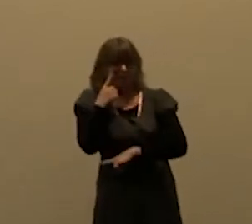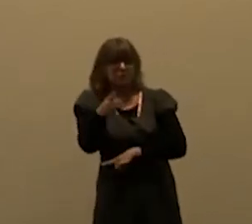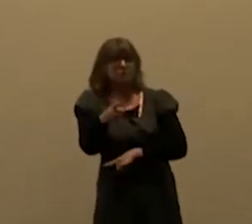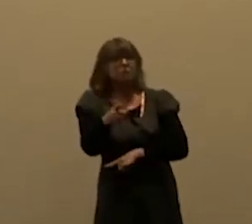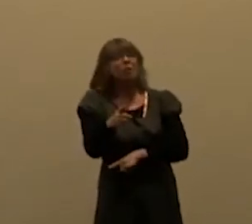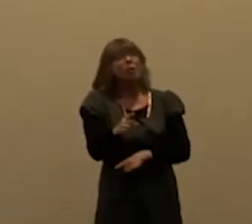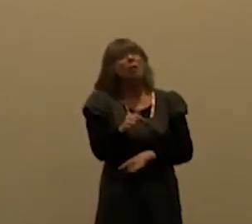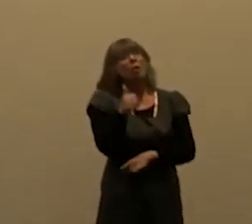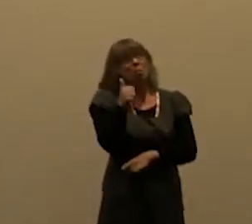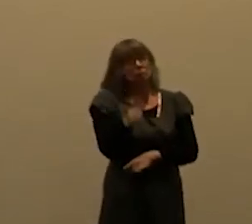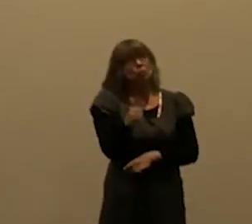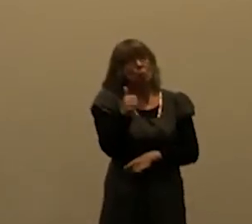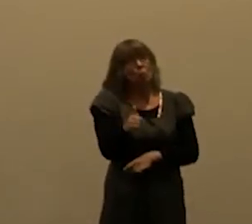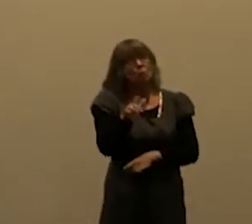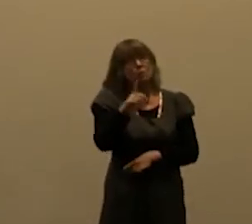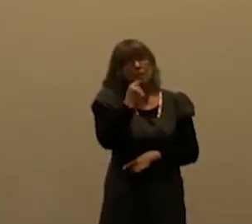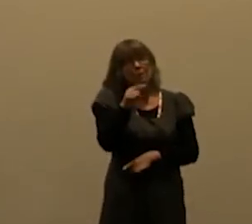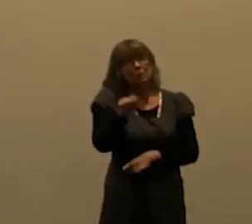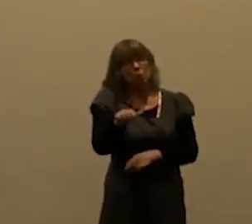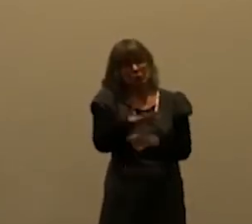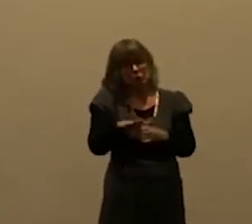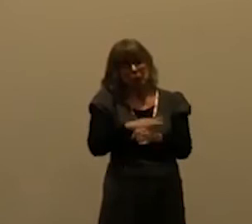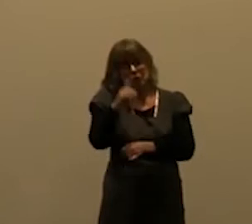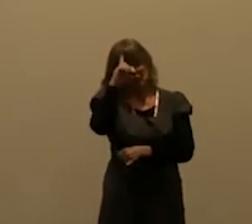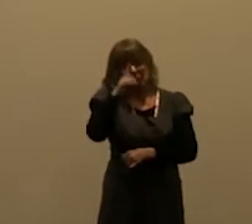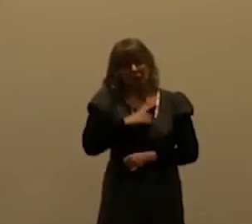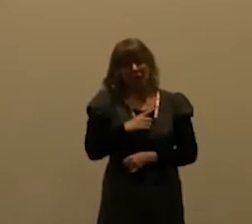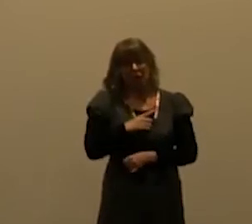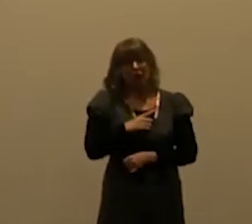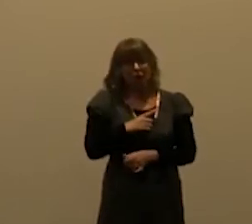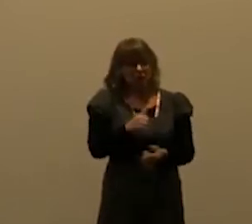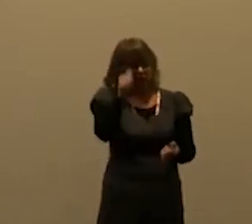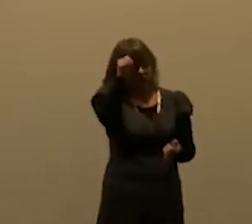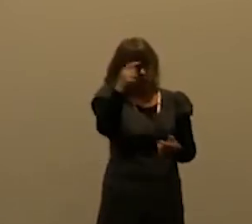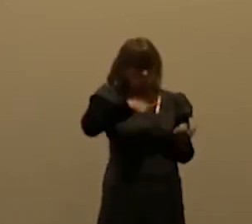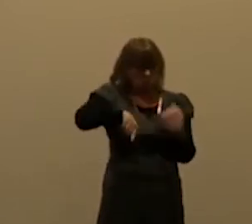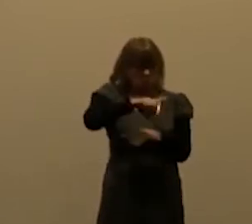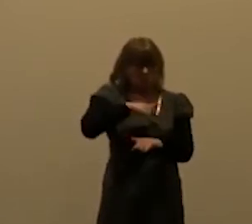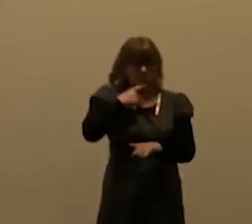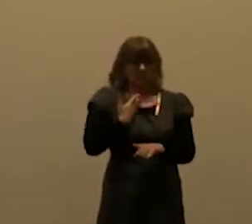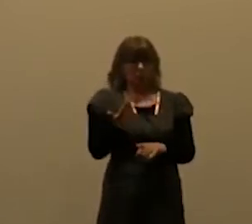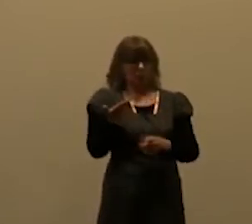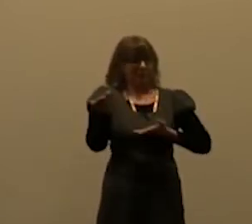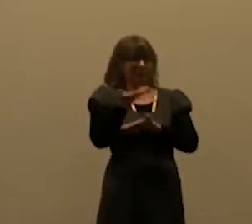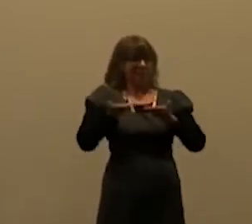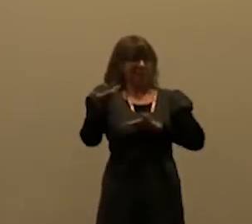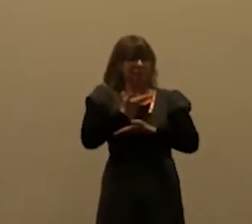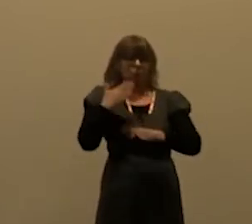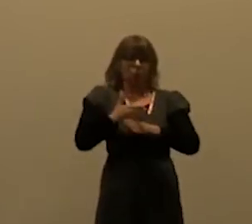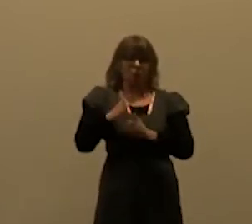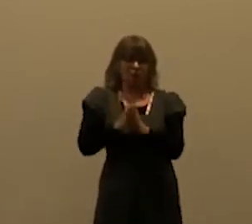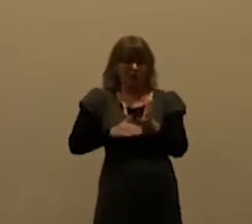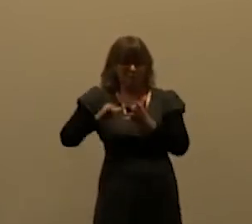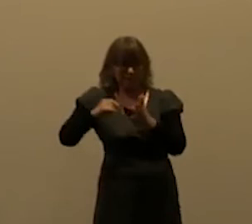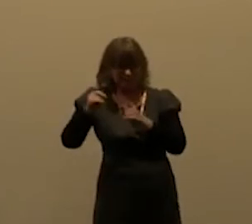good challenge actually. yeah, because that's more the scenario for you. Because I appreciate a lot of people might not be a consultant, work for an MSP.